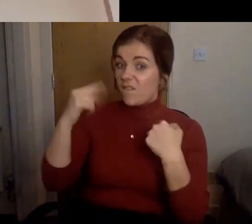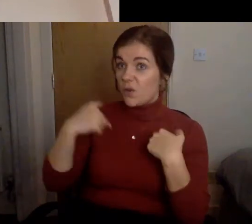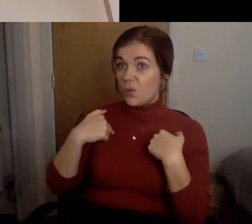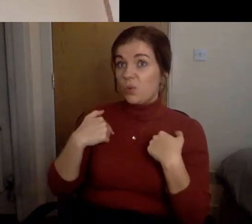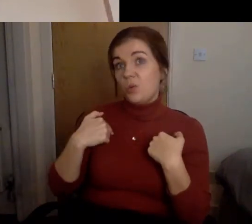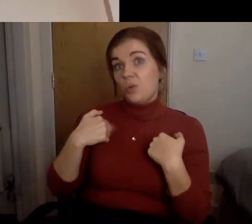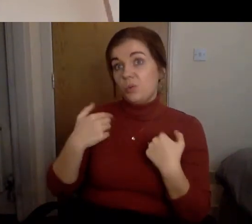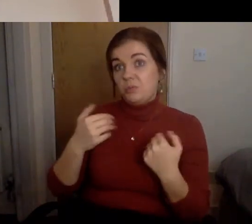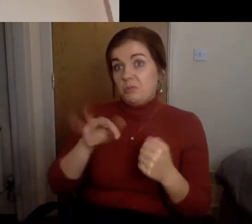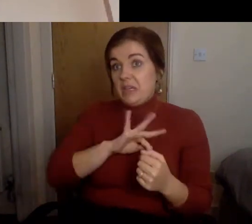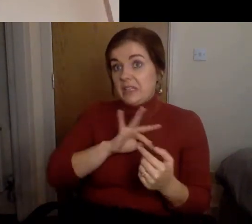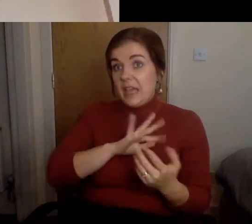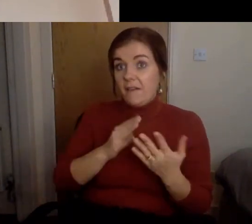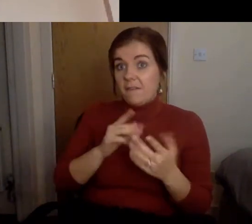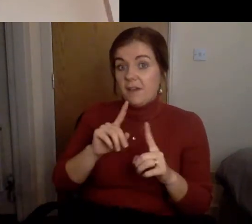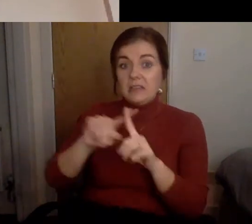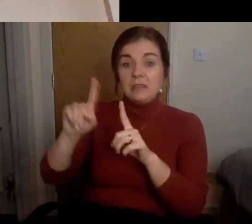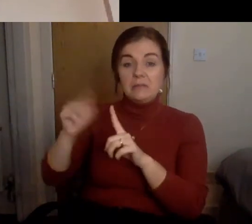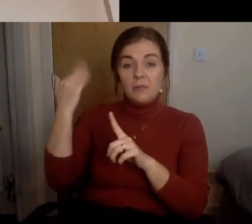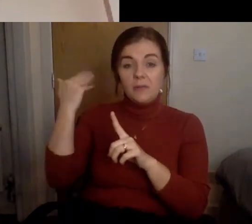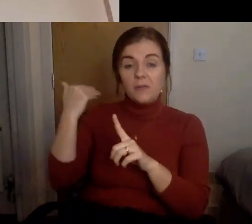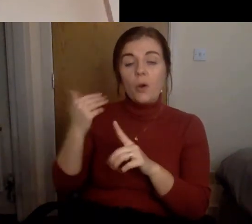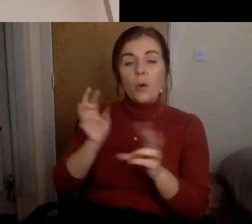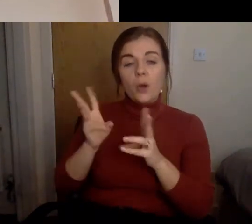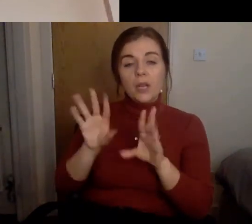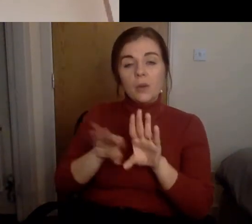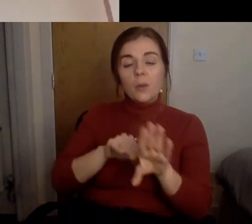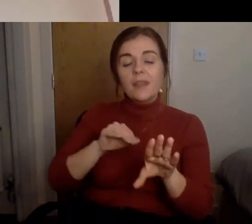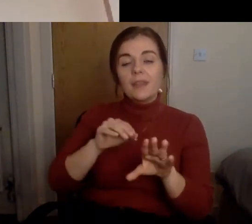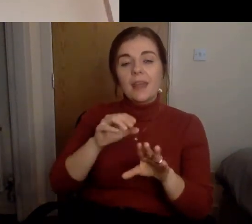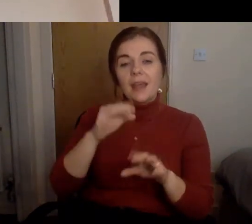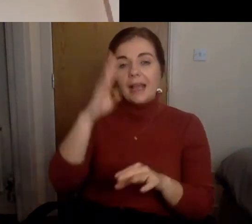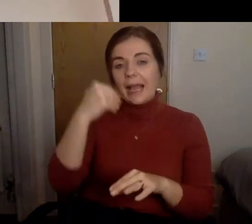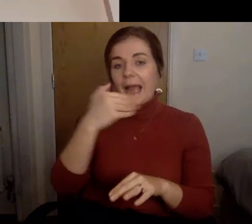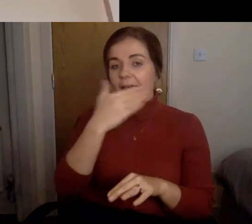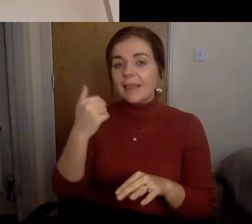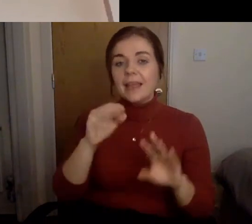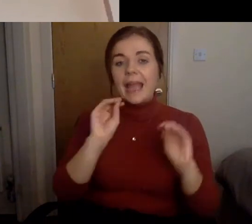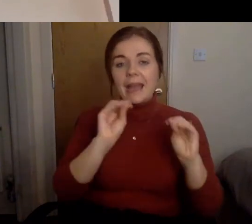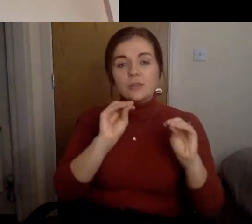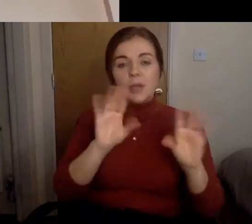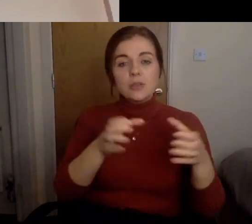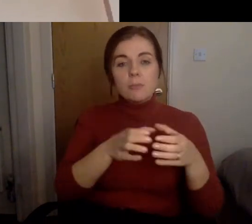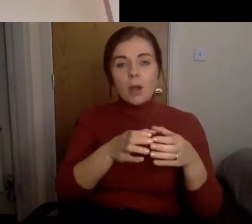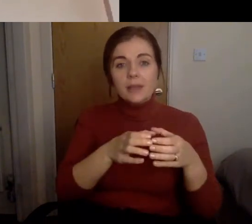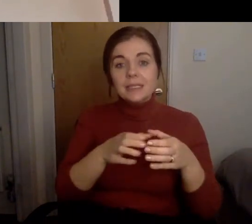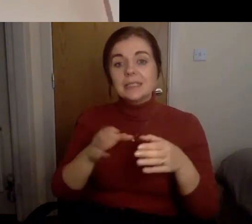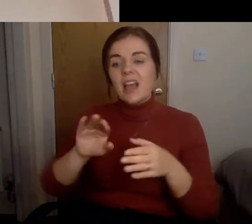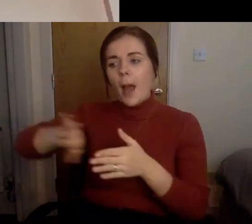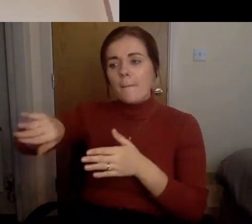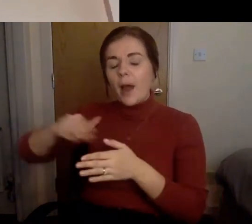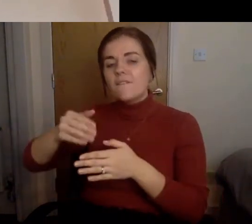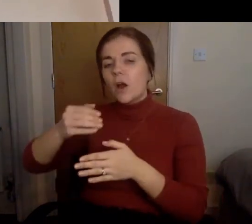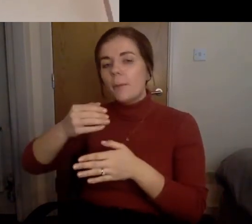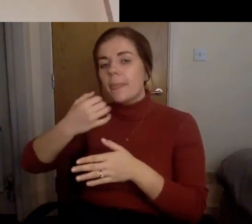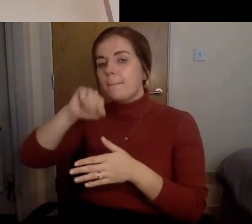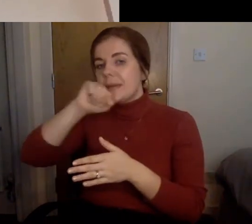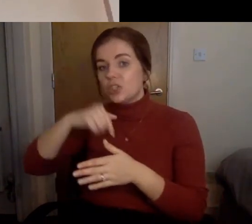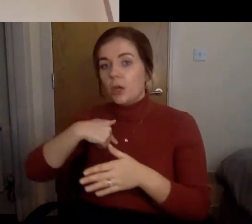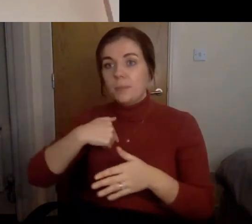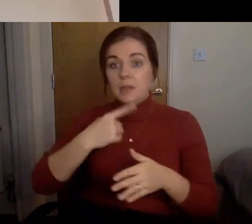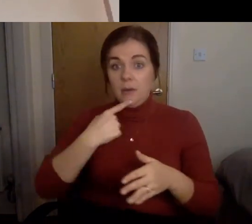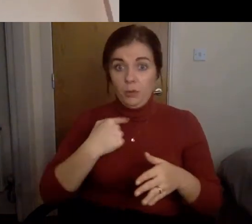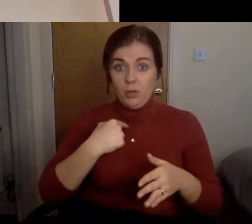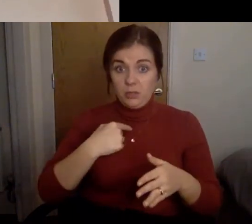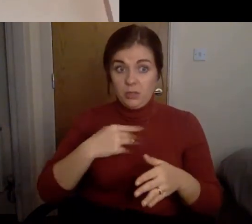roles, even working with the Catholic education bodies, you know, apart from, let's say, the bishops themselves, I was surrounded, the vast majority of